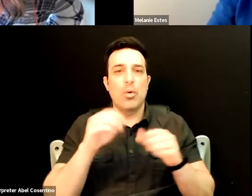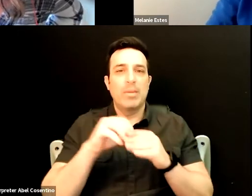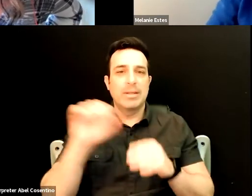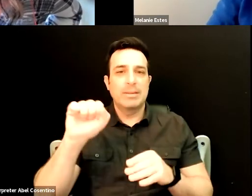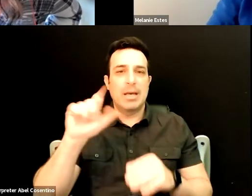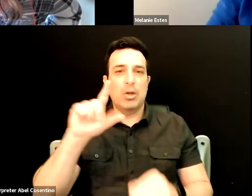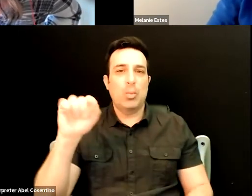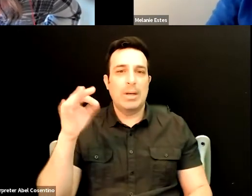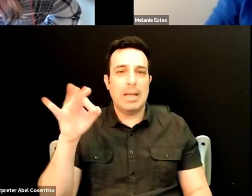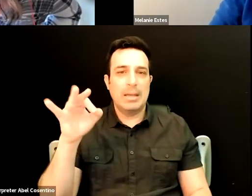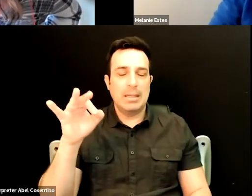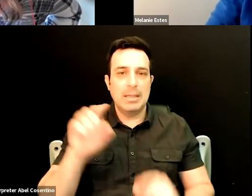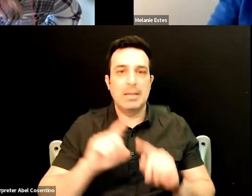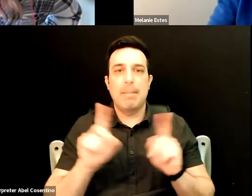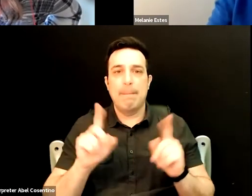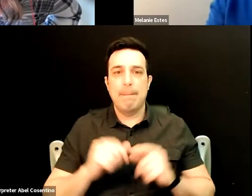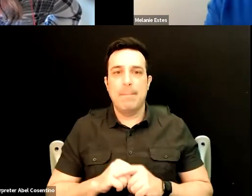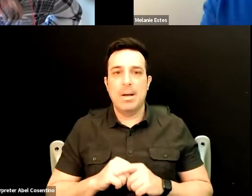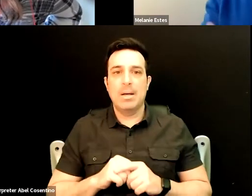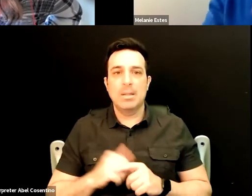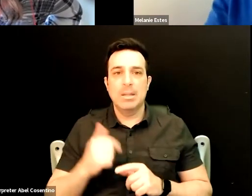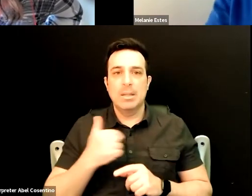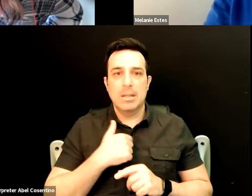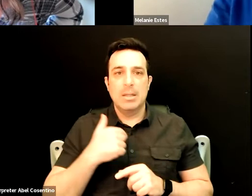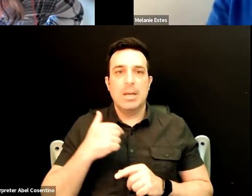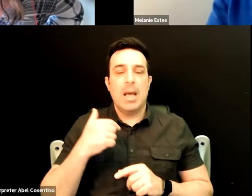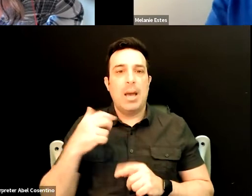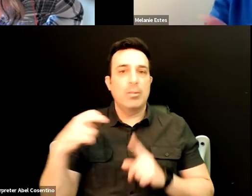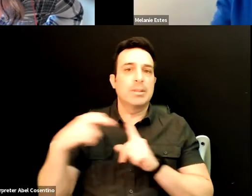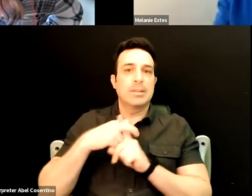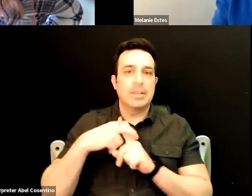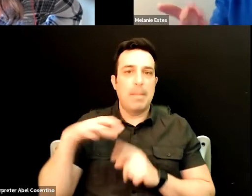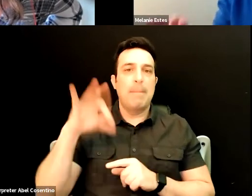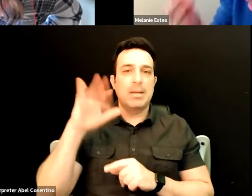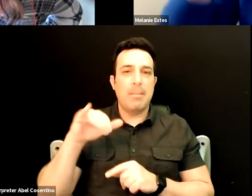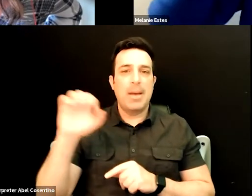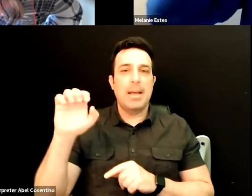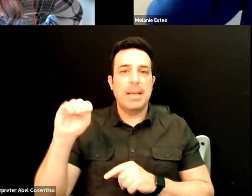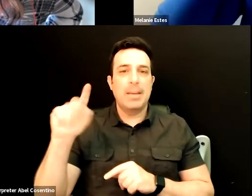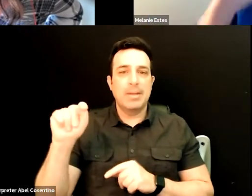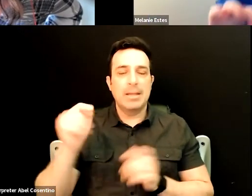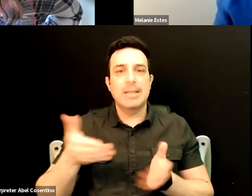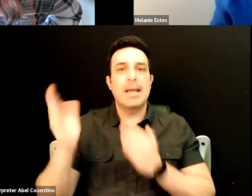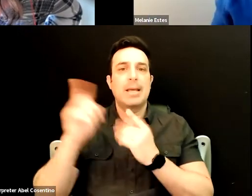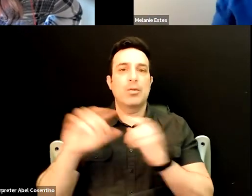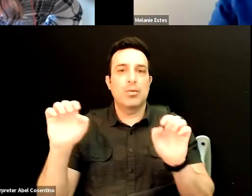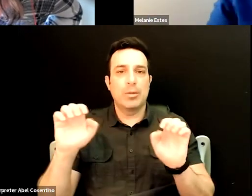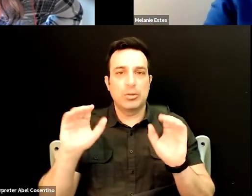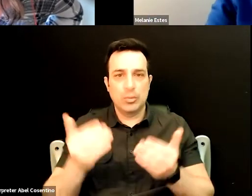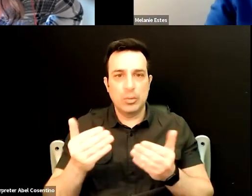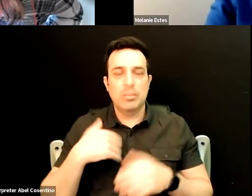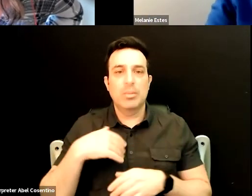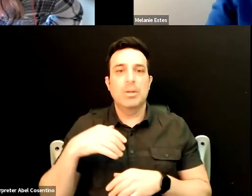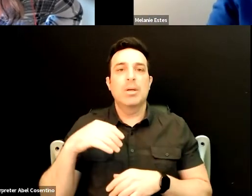2019. But I got picked up by some EMTs and taken to the ER. I was strapped